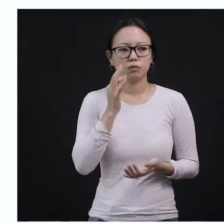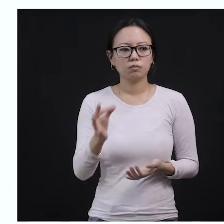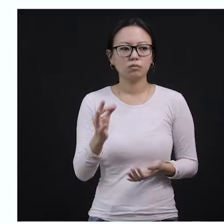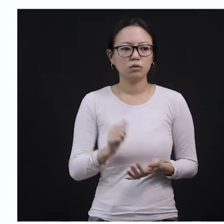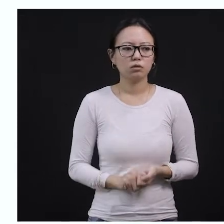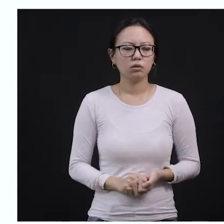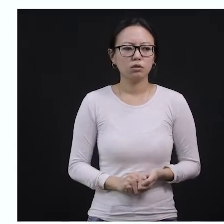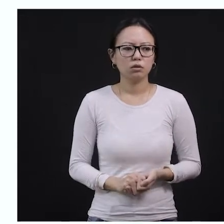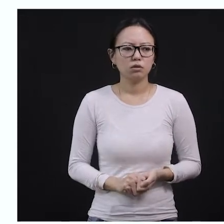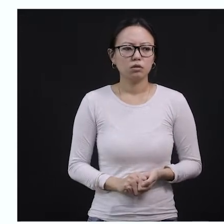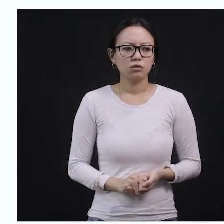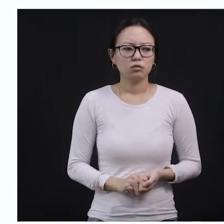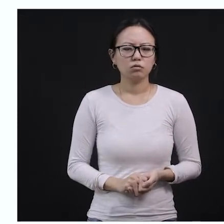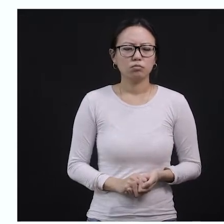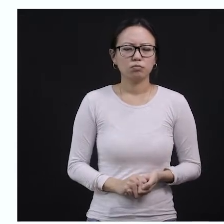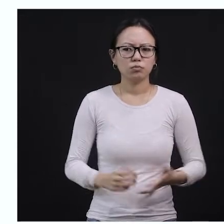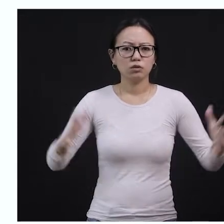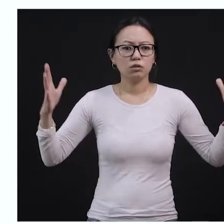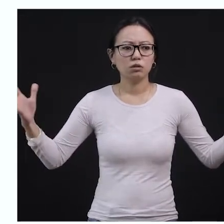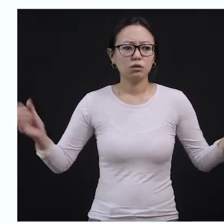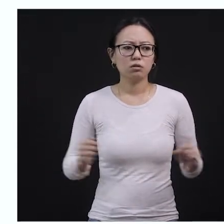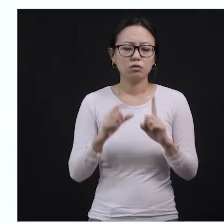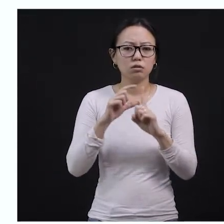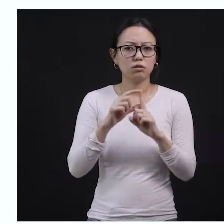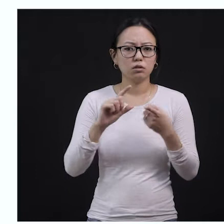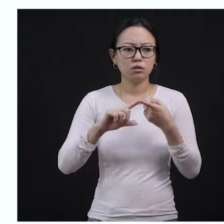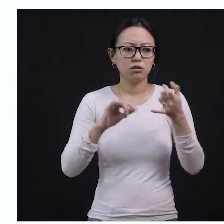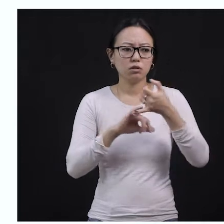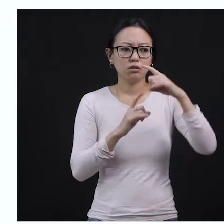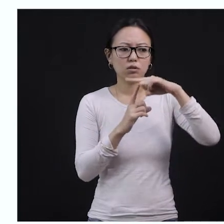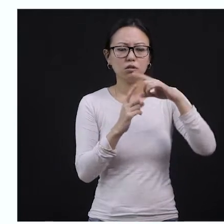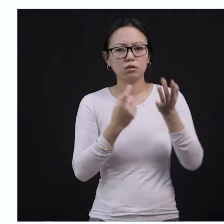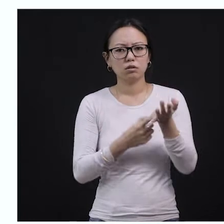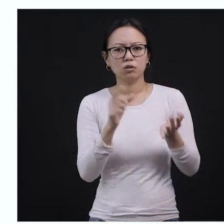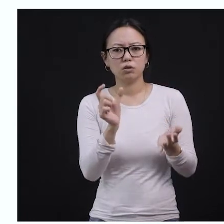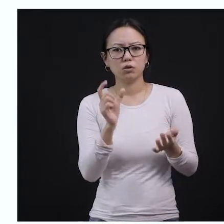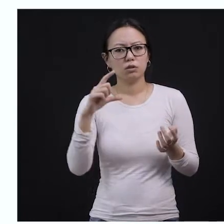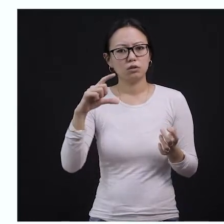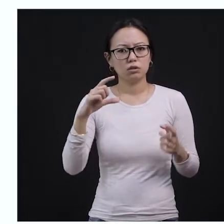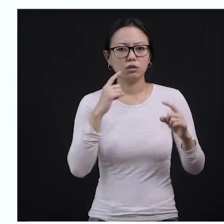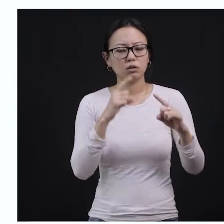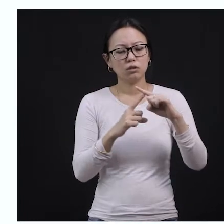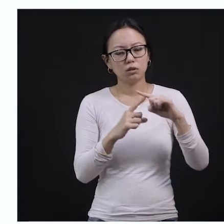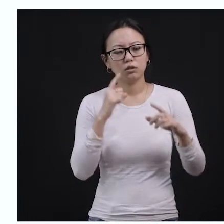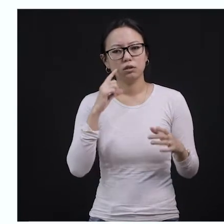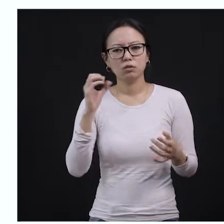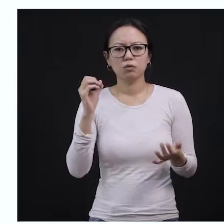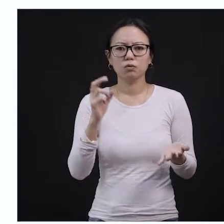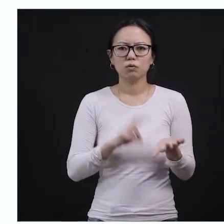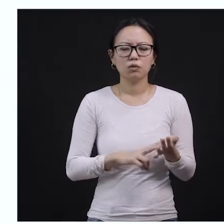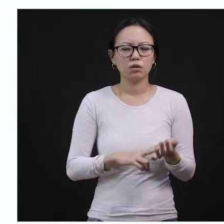causing large-scale destruction. So what you see here in the picture is a destruction, right? And it